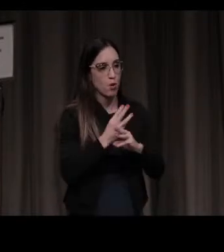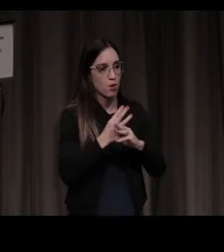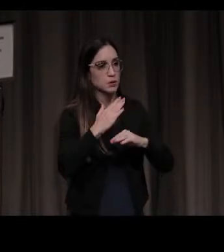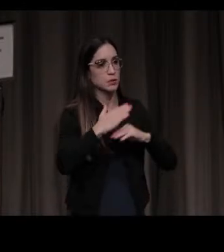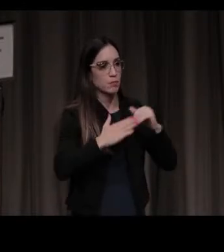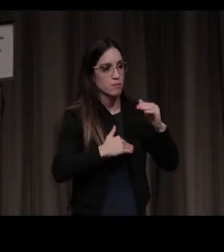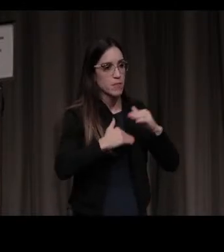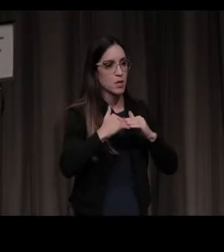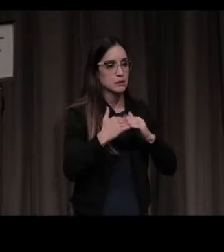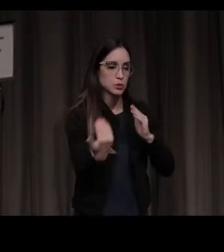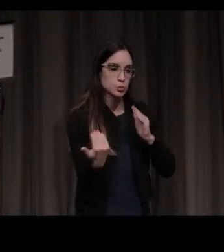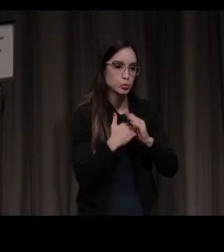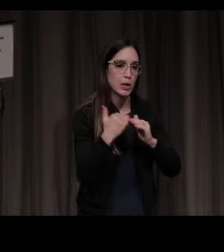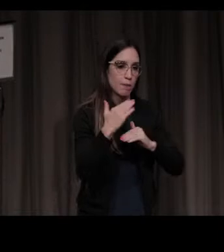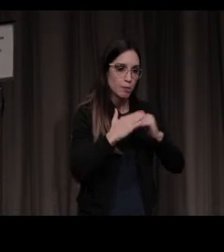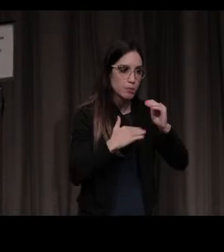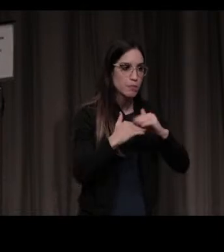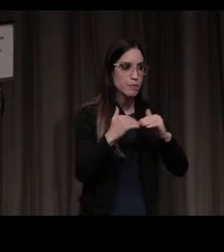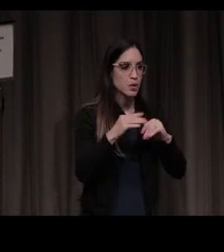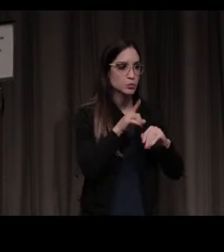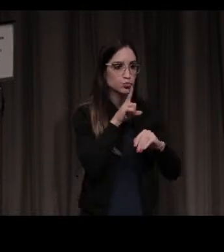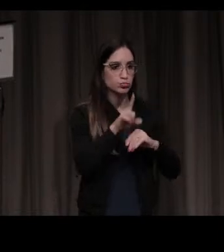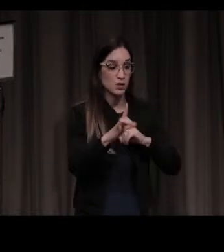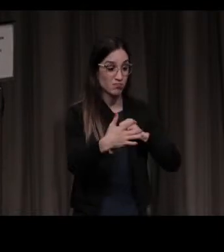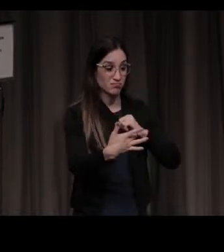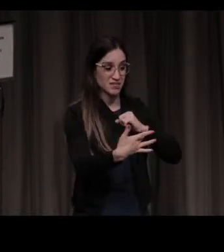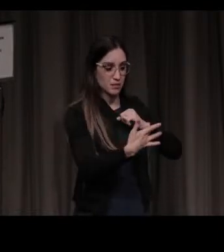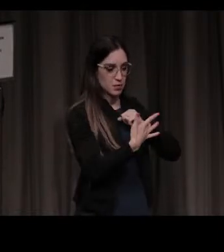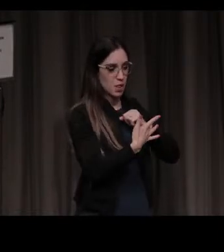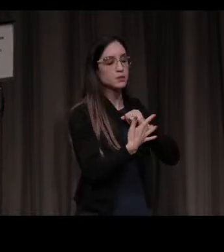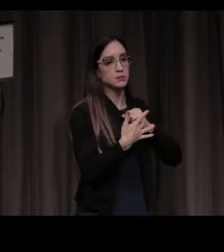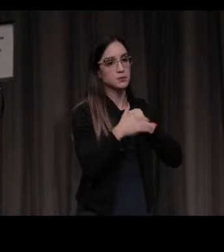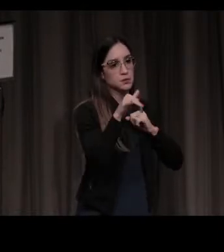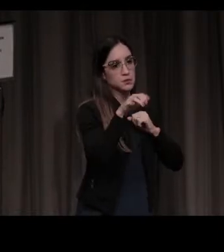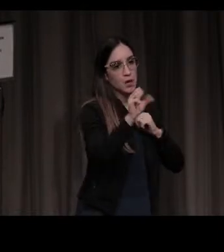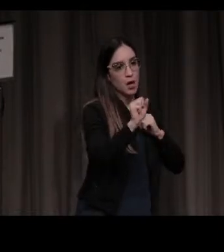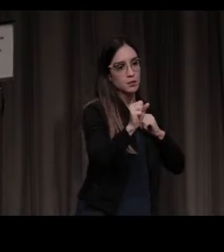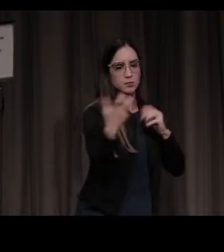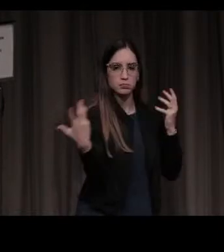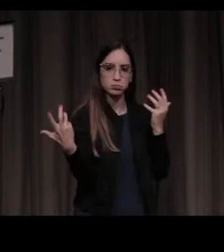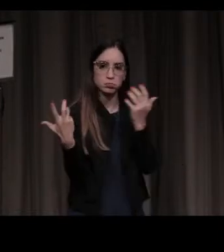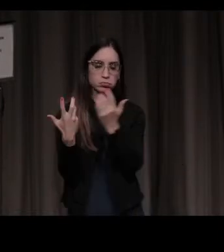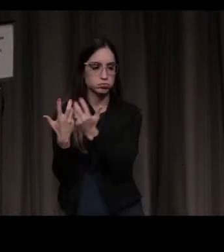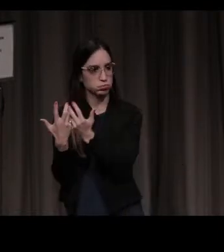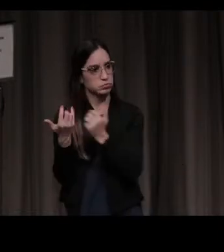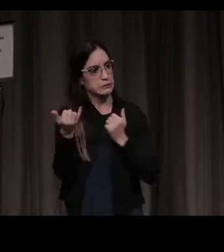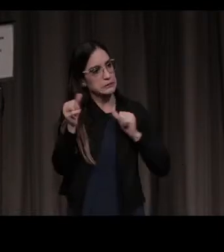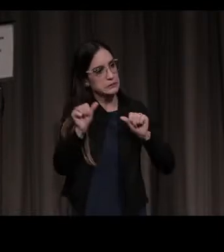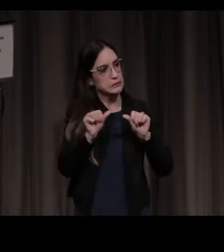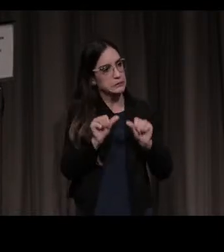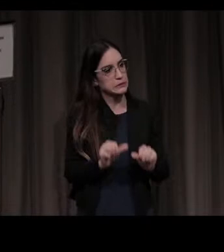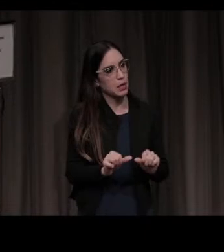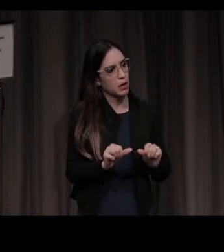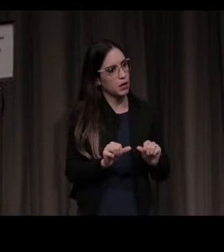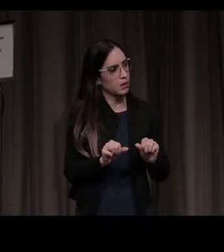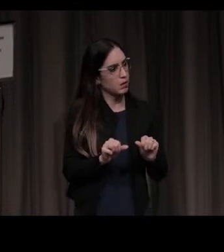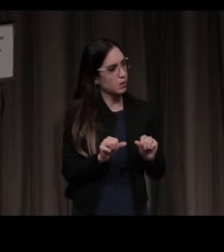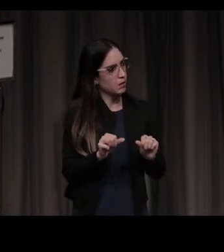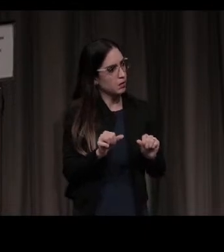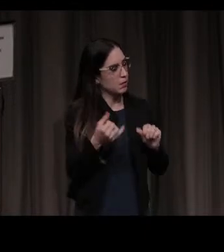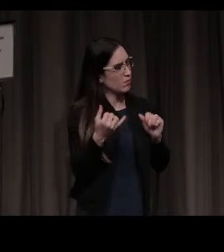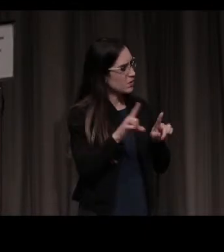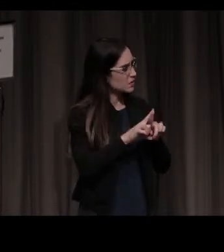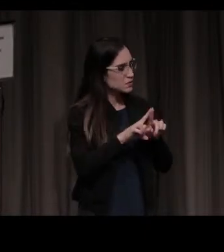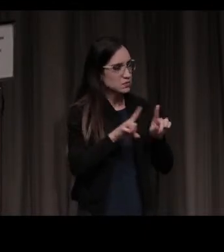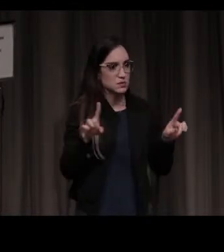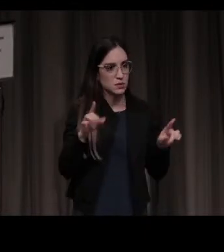world rebuilding, and I think that the technological definitely has a place for that. And I think that even in what some people can think of